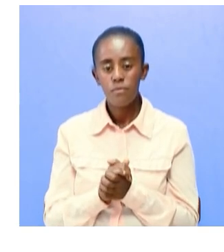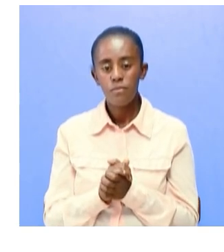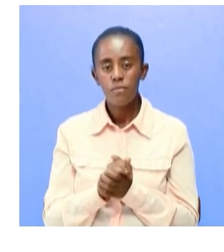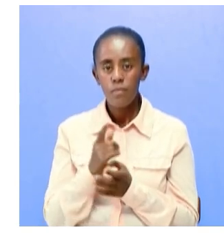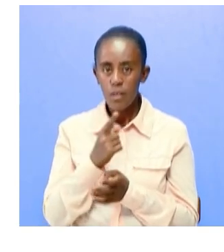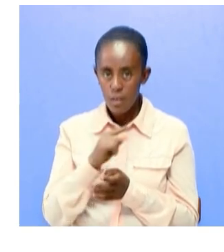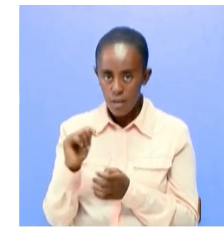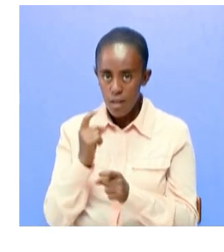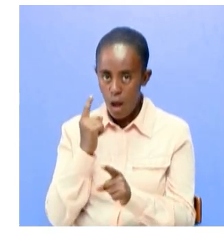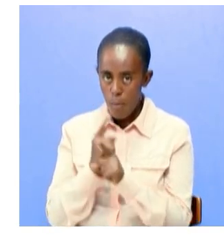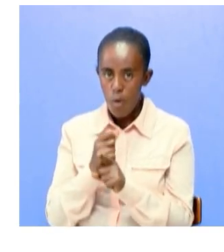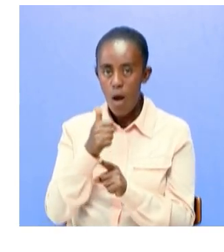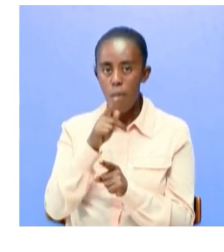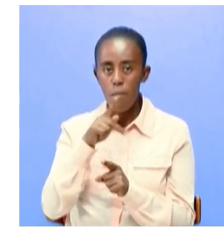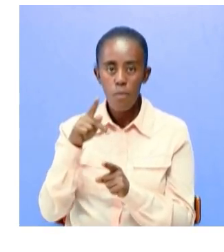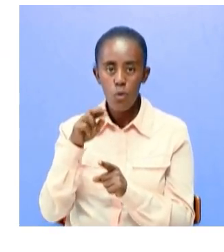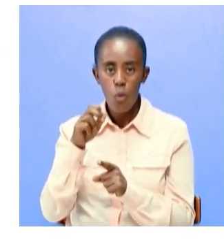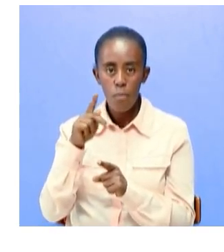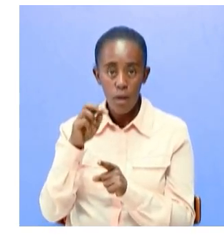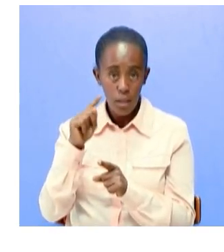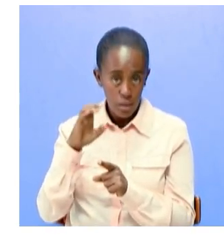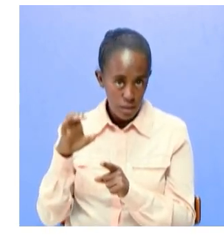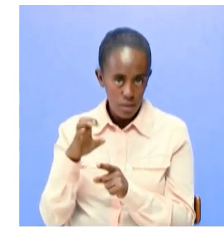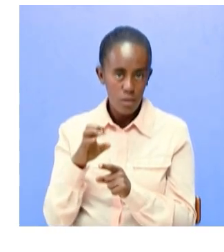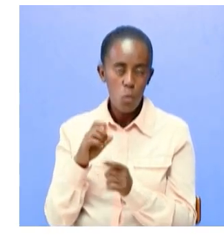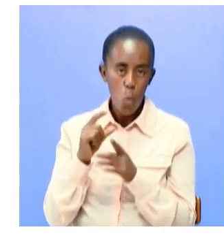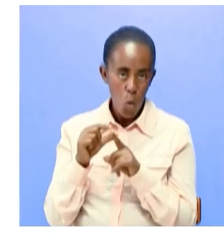the appropriate words or phrases